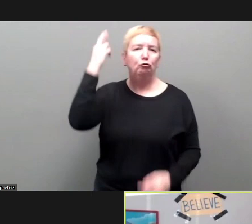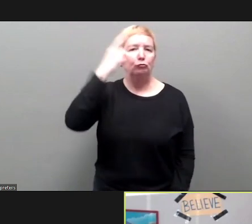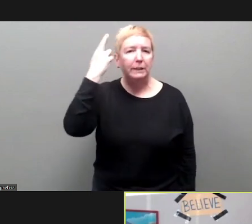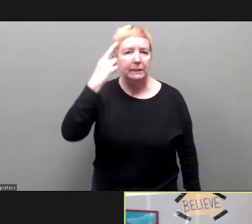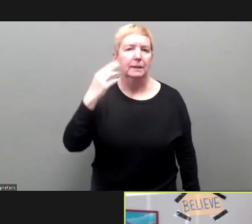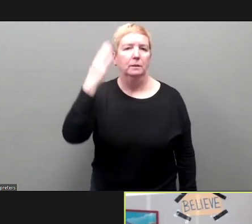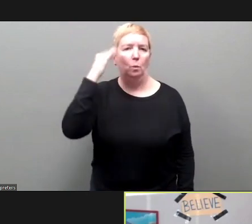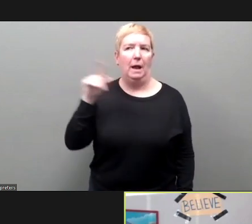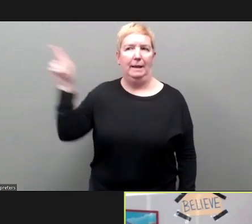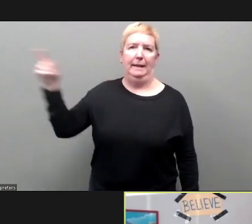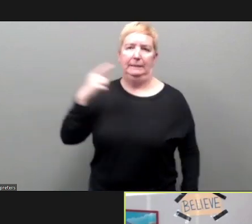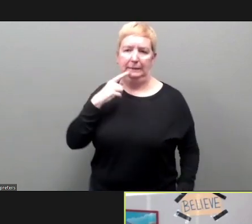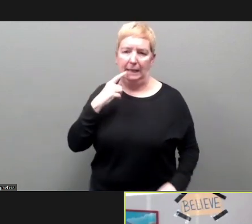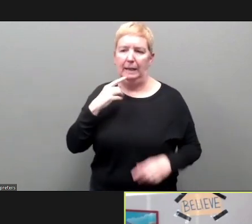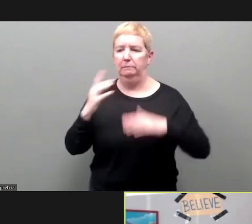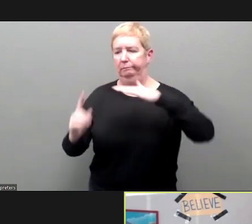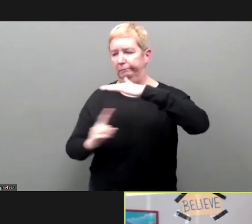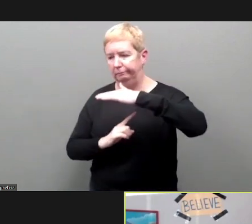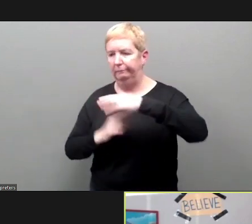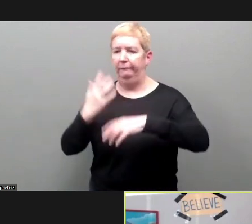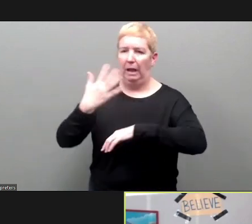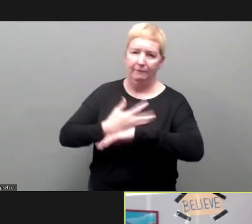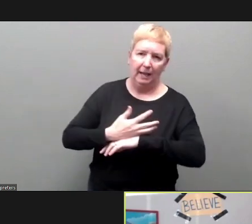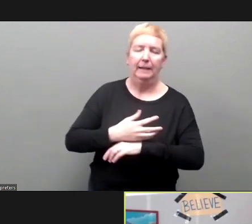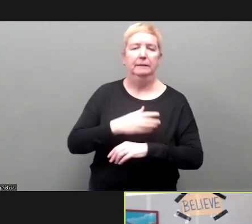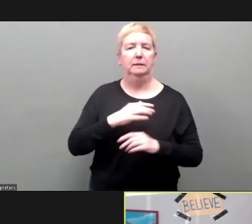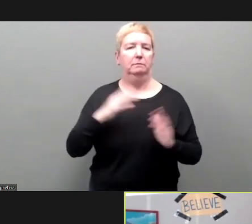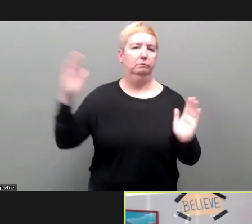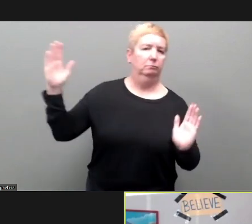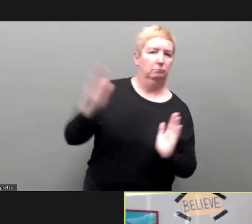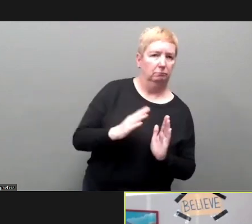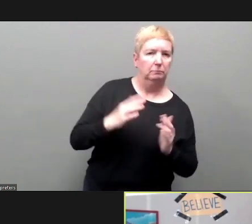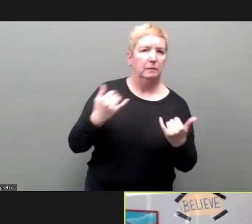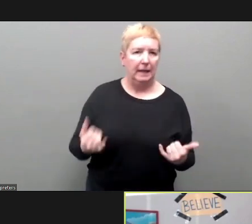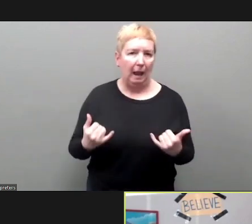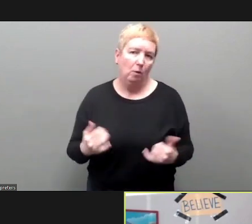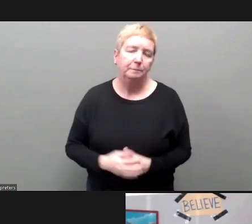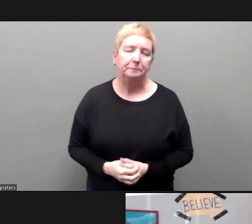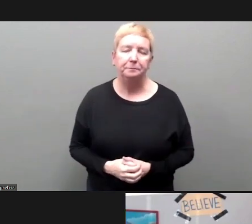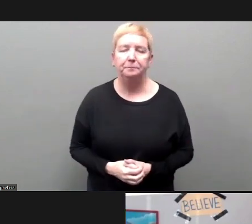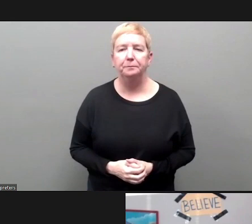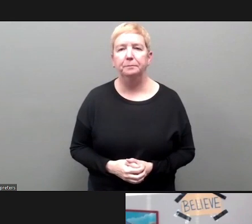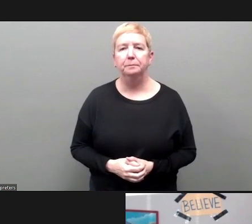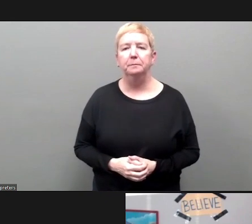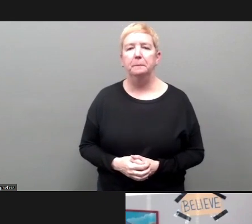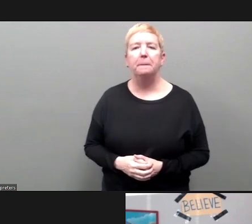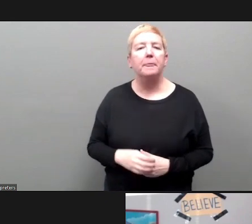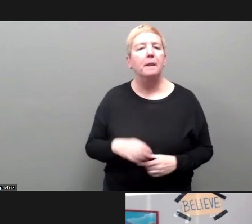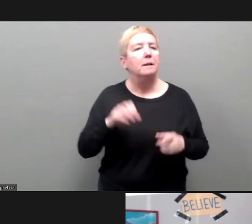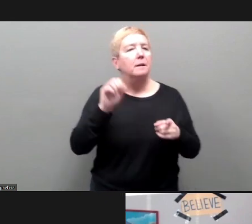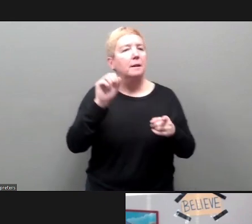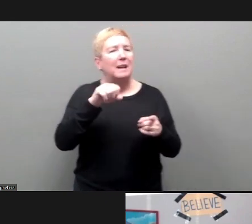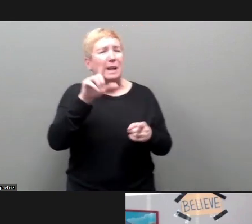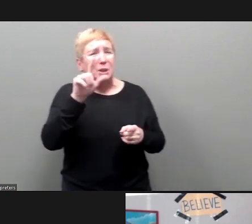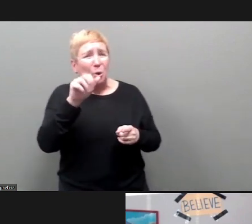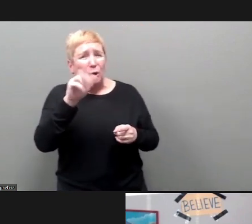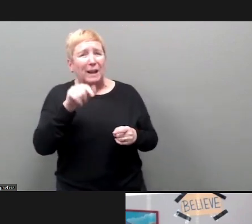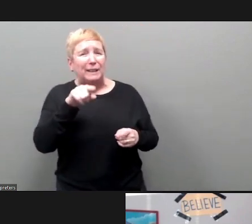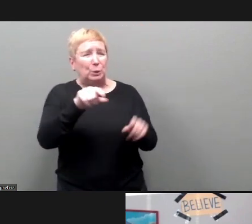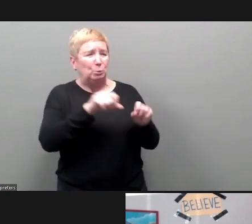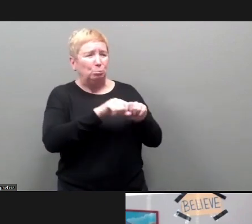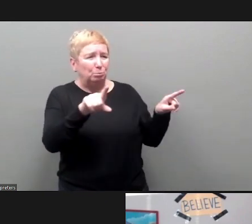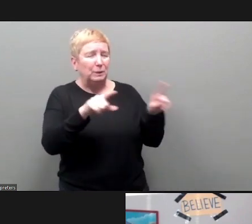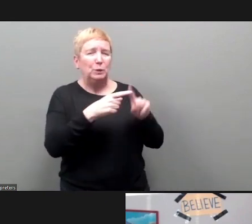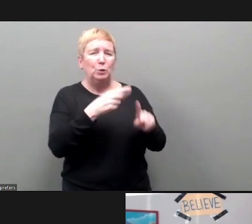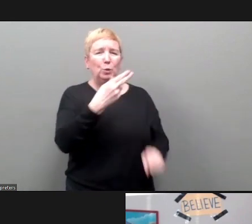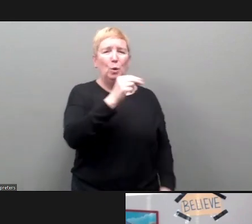about quarantine and isolation under the 5-day set. Hey, Laura, I think you posted that to hosts and panelists. I think I